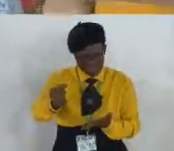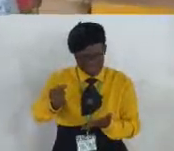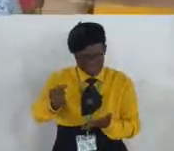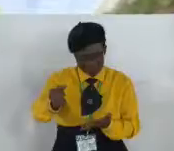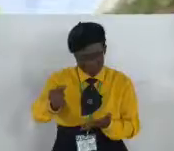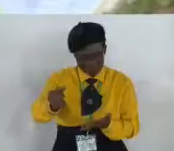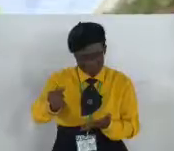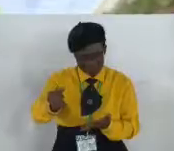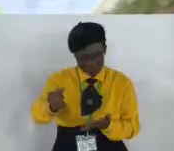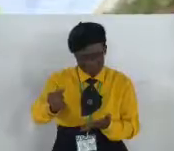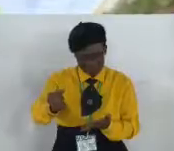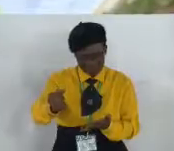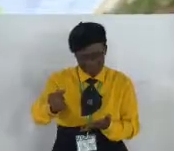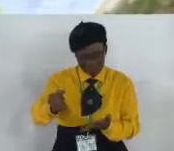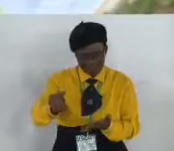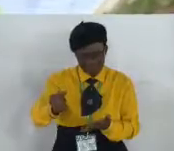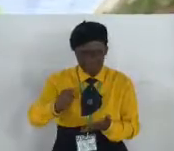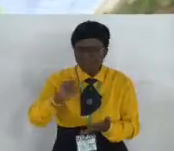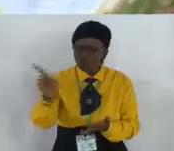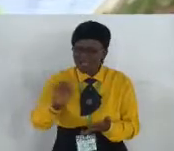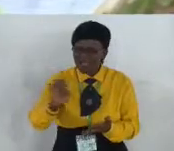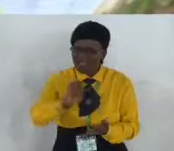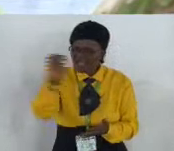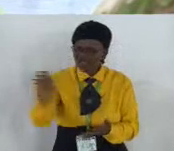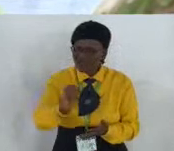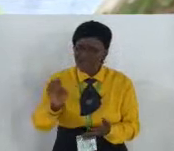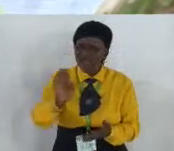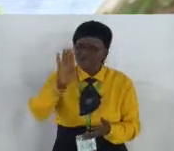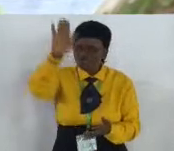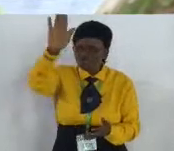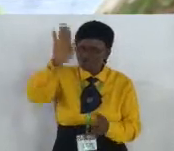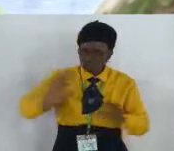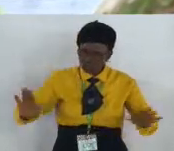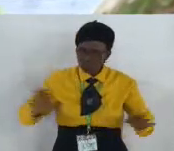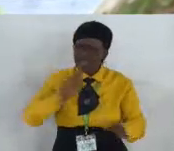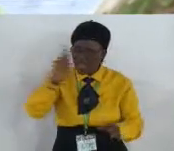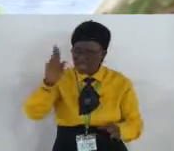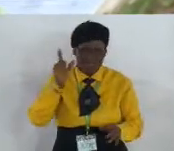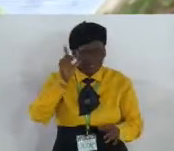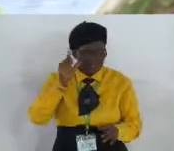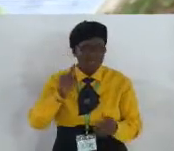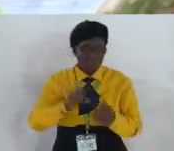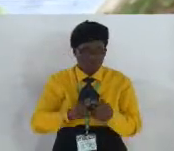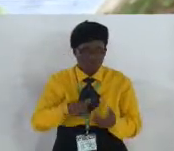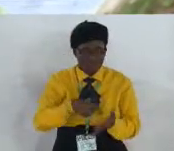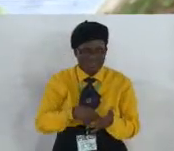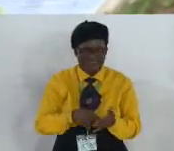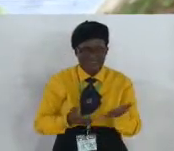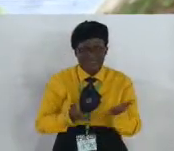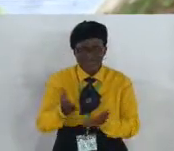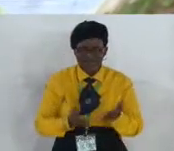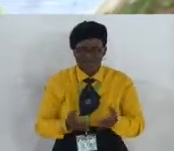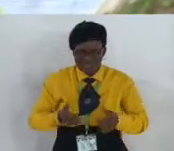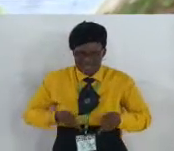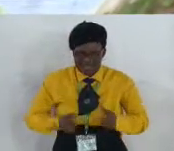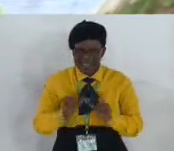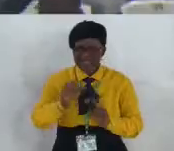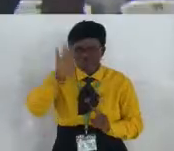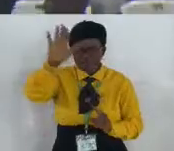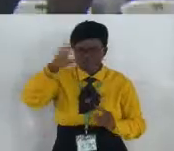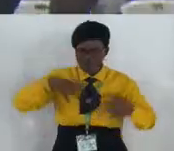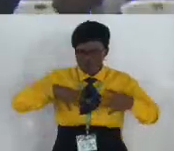name. And wherever your children are listening to this service, Lord, let your healing power be